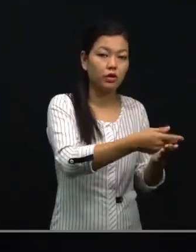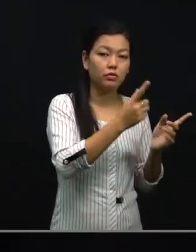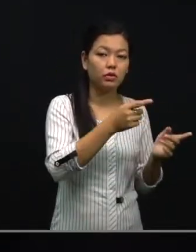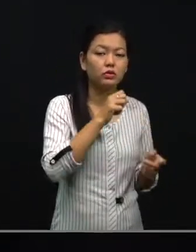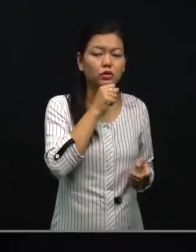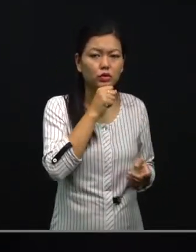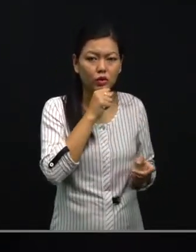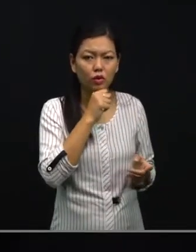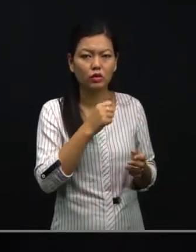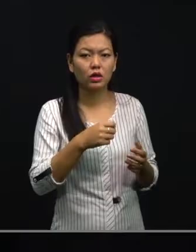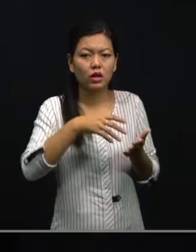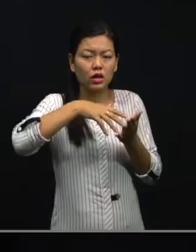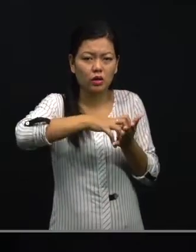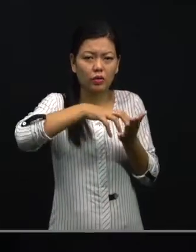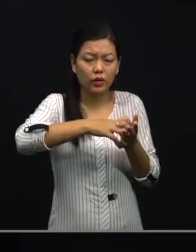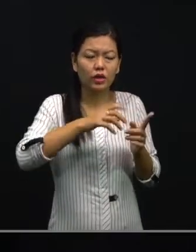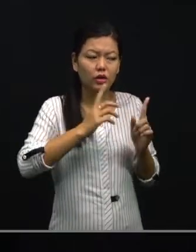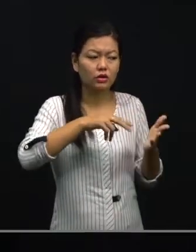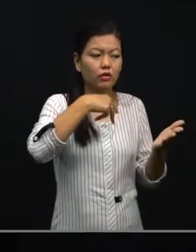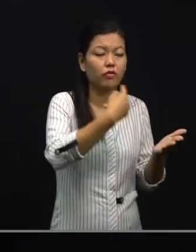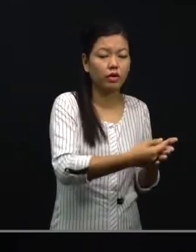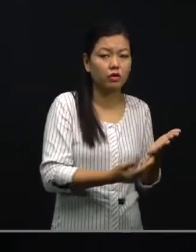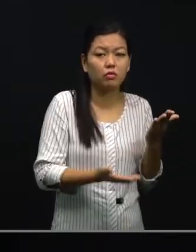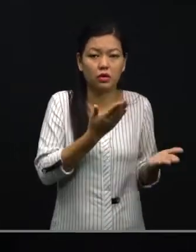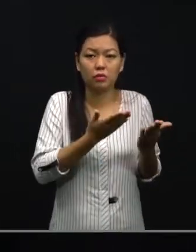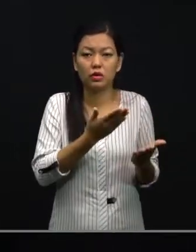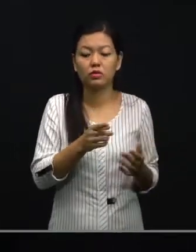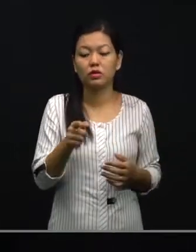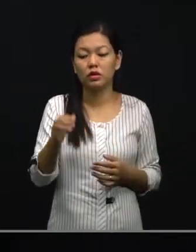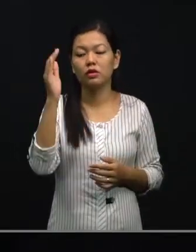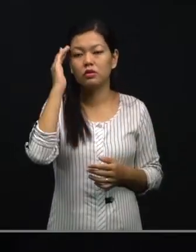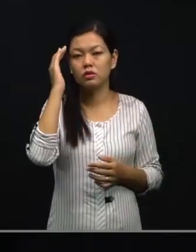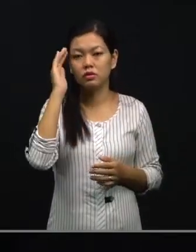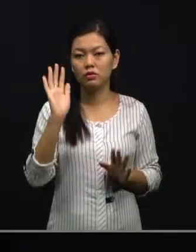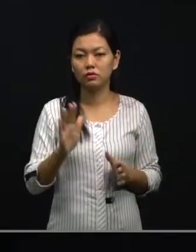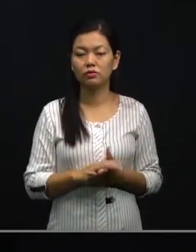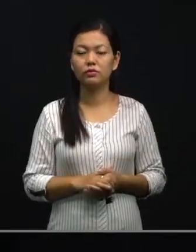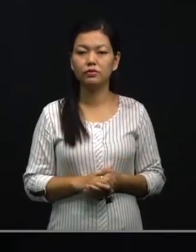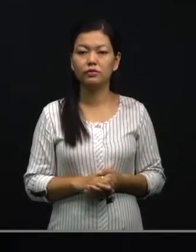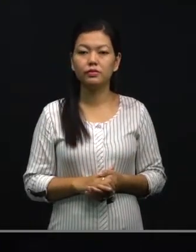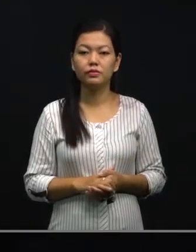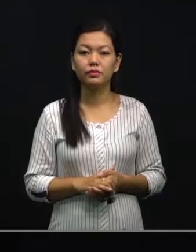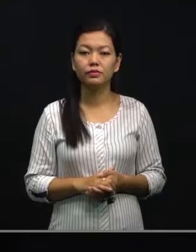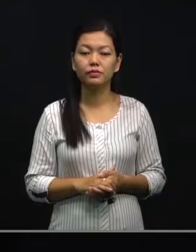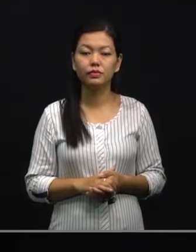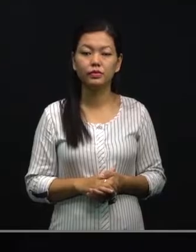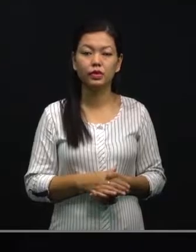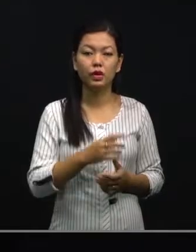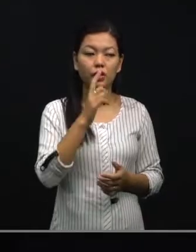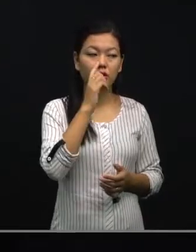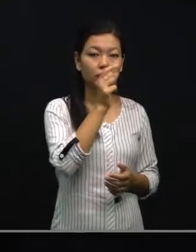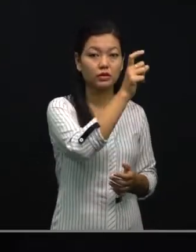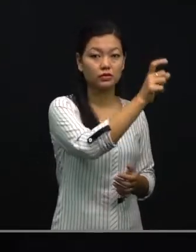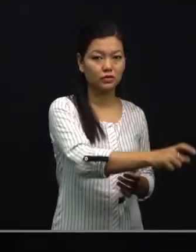those kind of accounts can be taken into. Through Mrs. Umney, we are able to understand